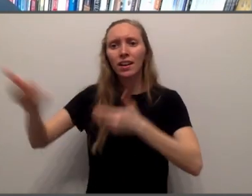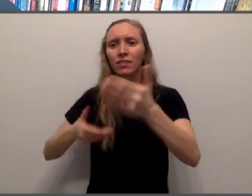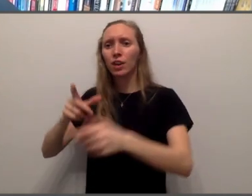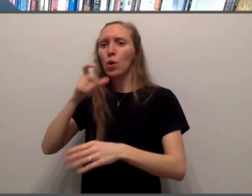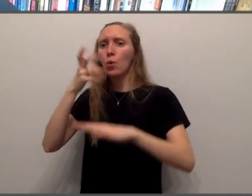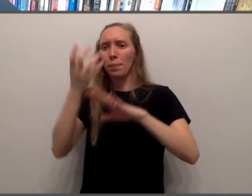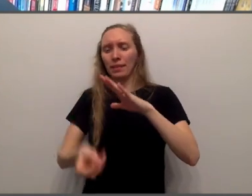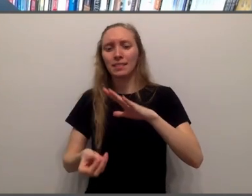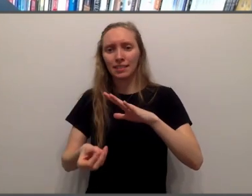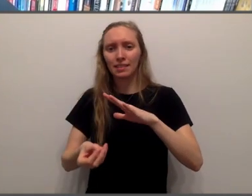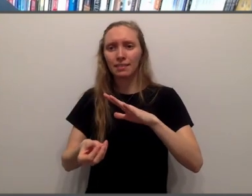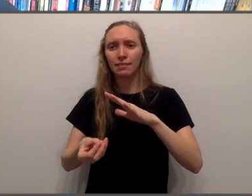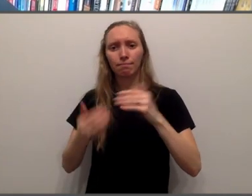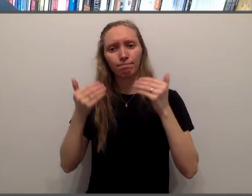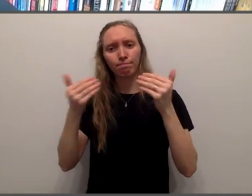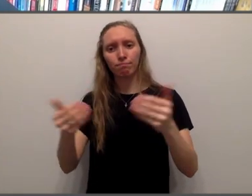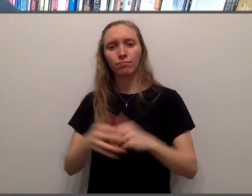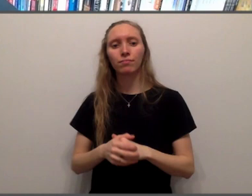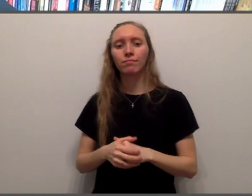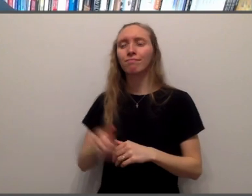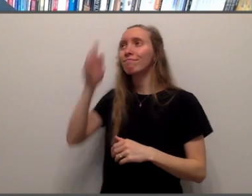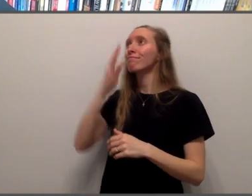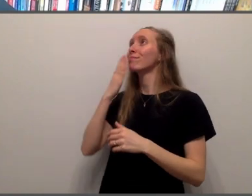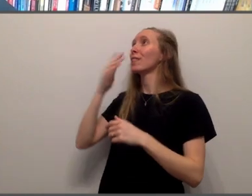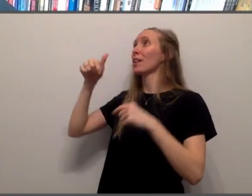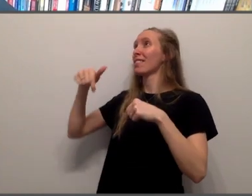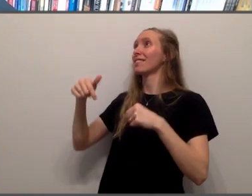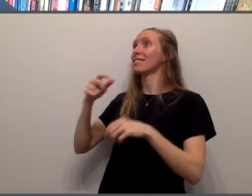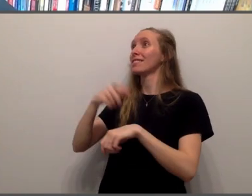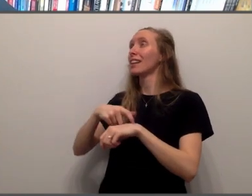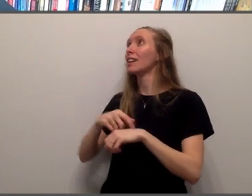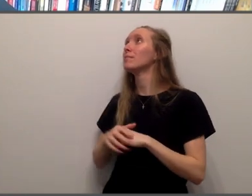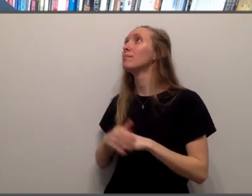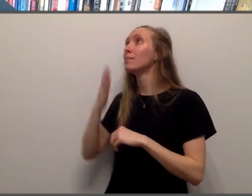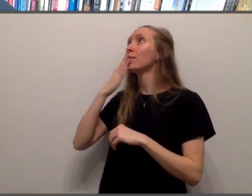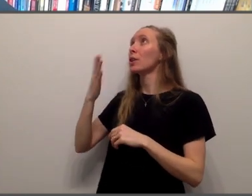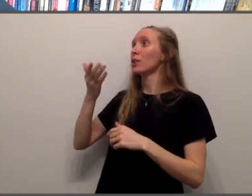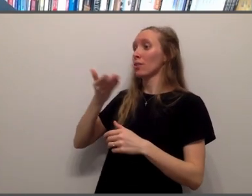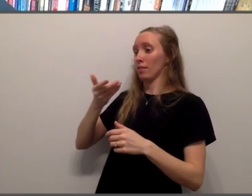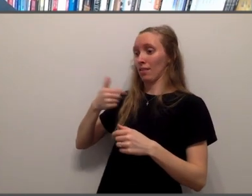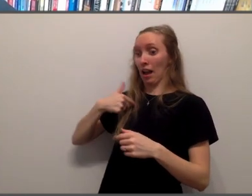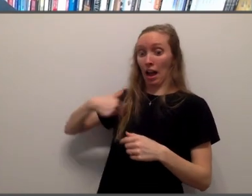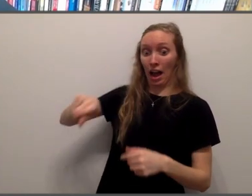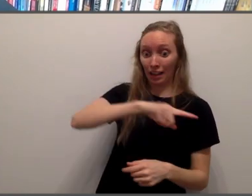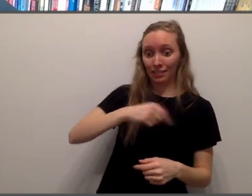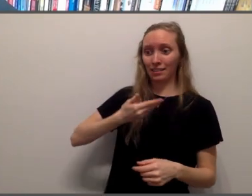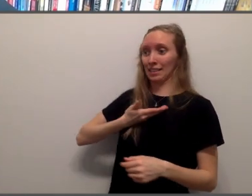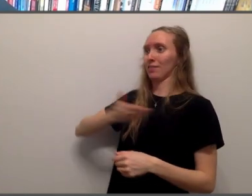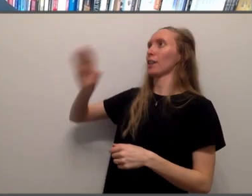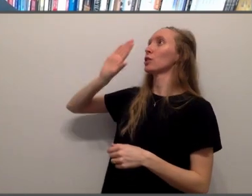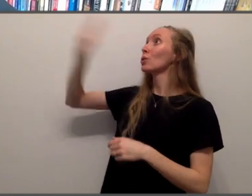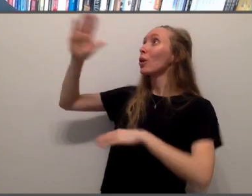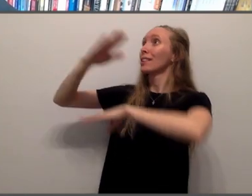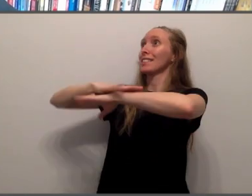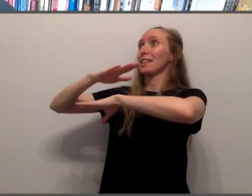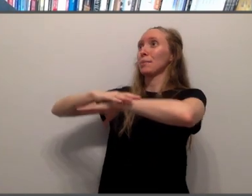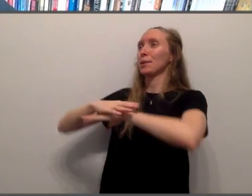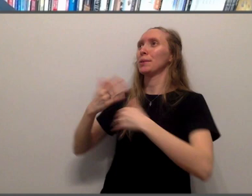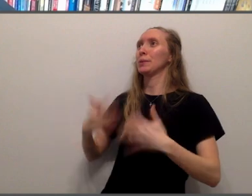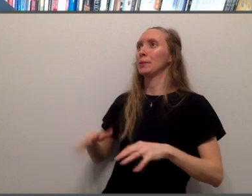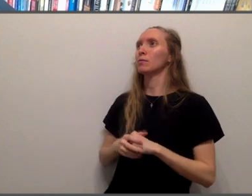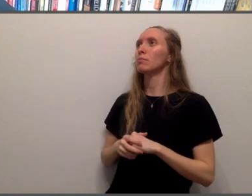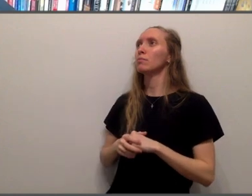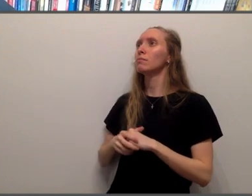thank you for inviting us to your table. Now, God, help us to be keenly aware of our need to invite those